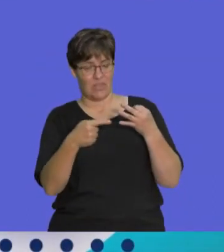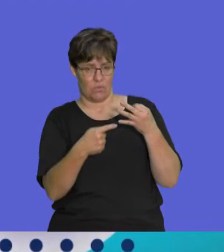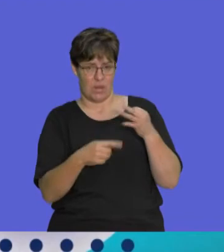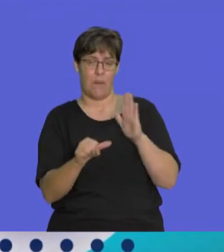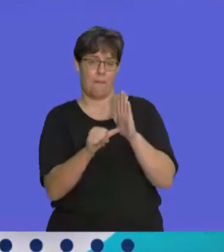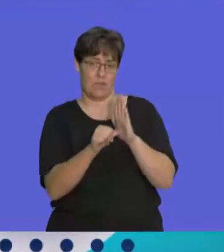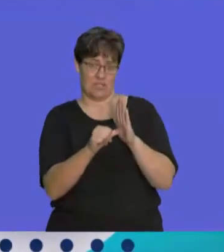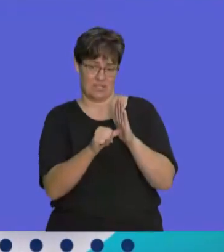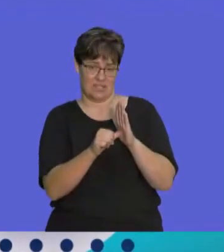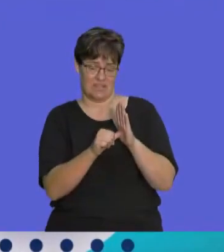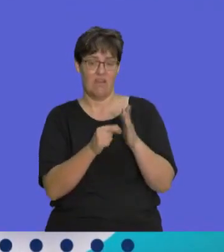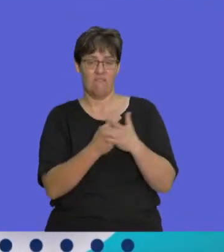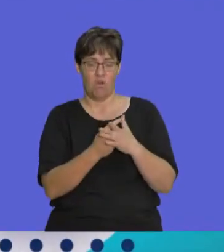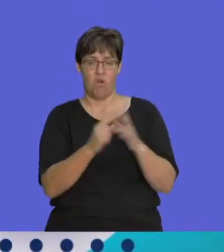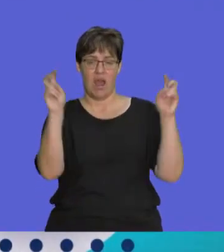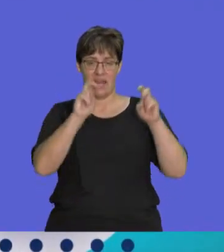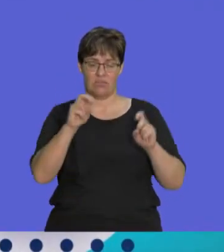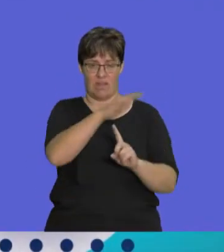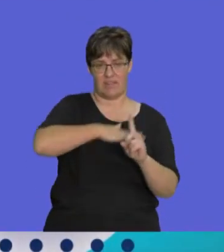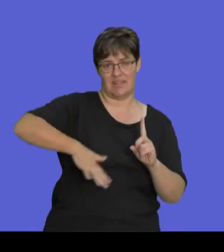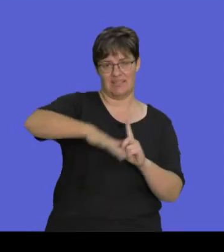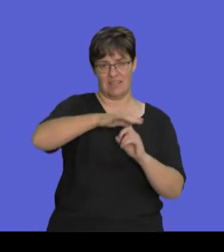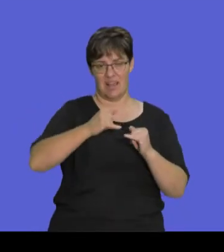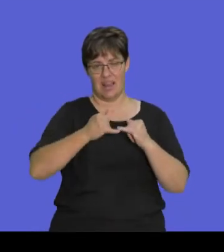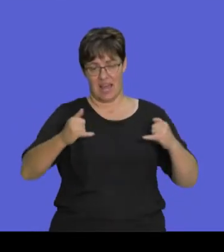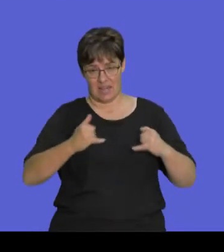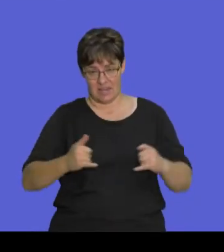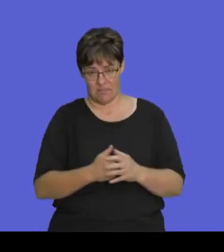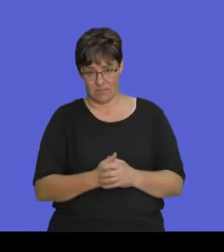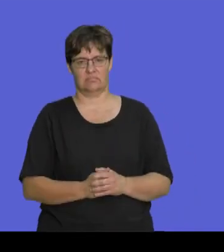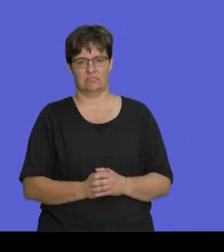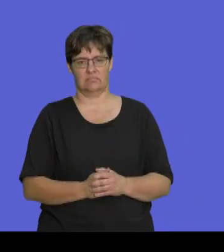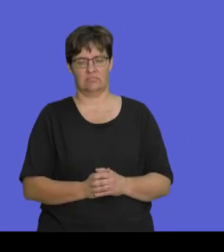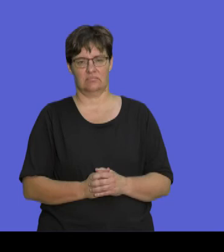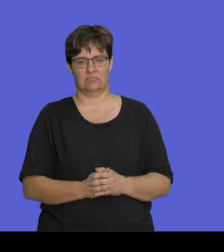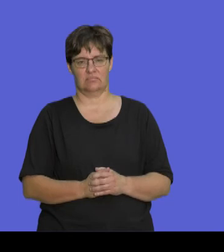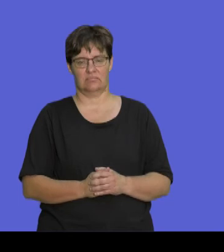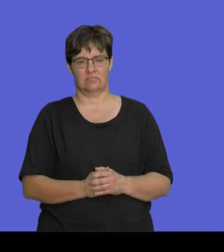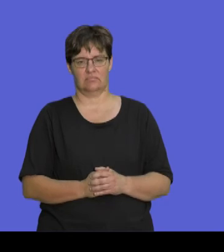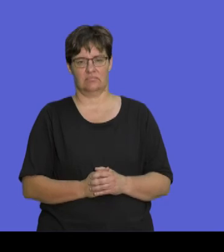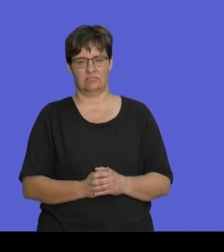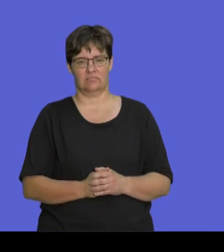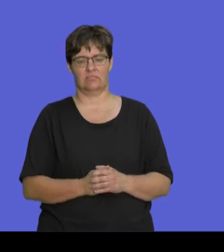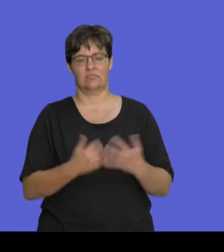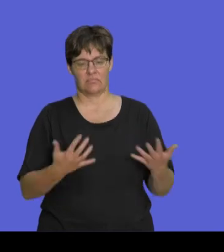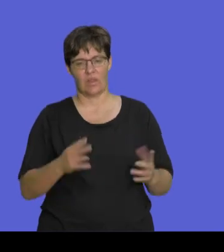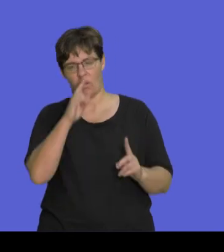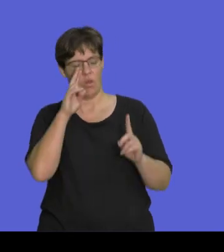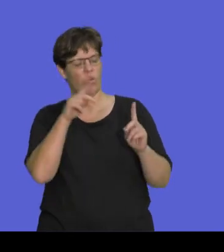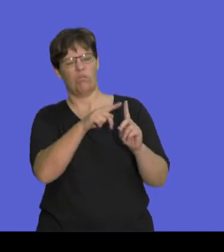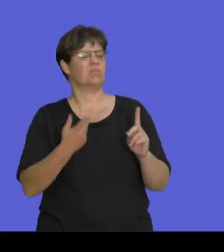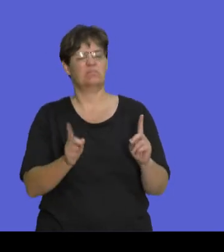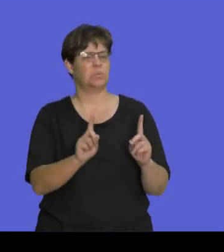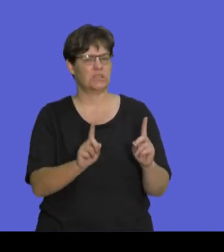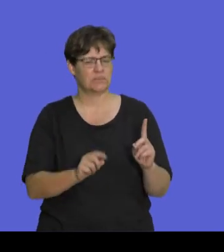lines in terms of point charges, right? Okay. Now let's look at a case where we want to